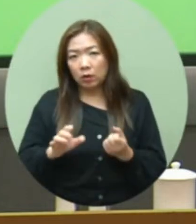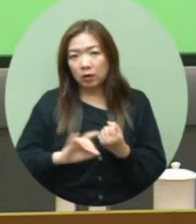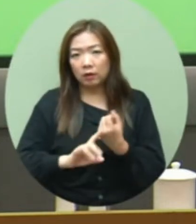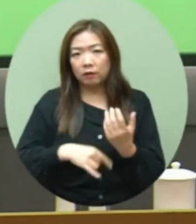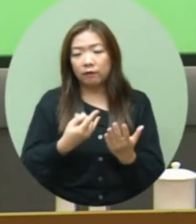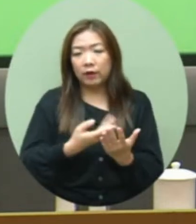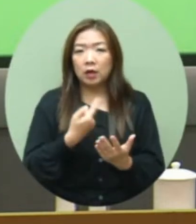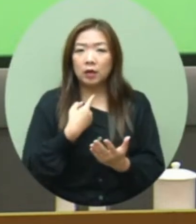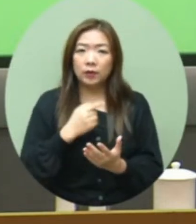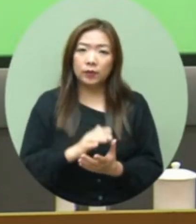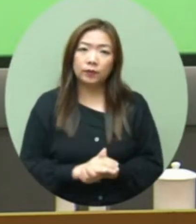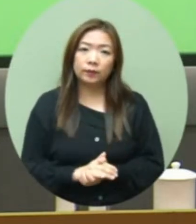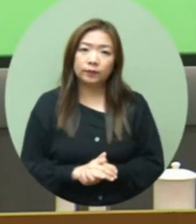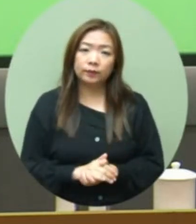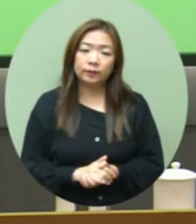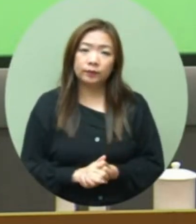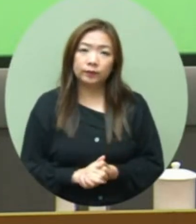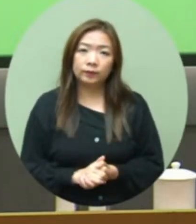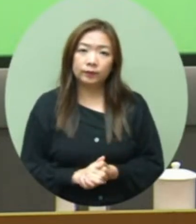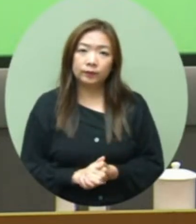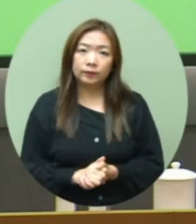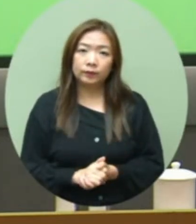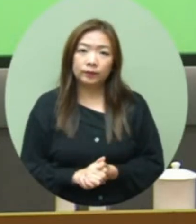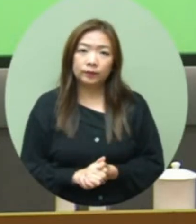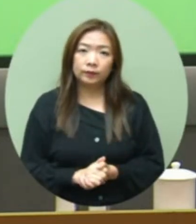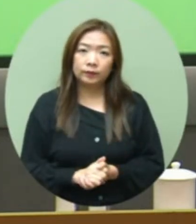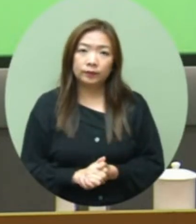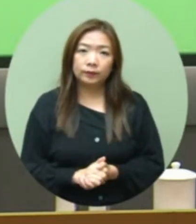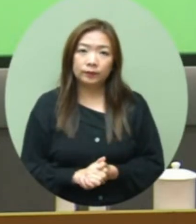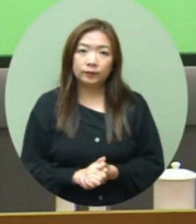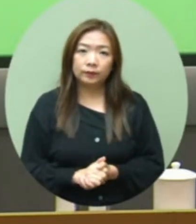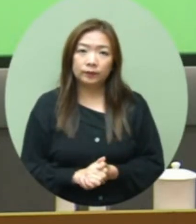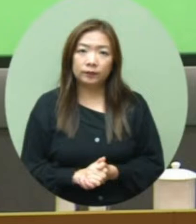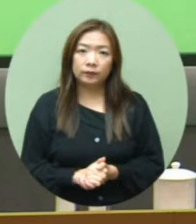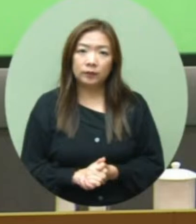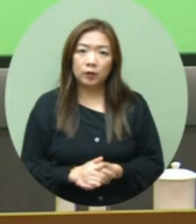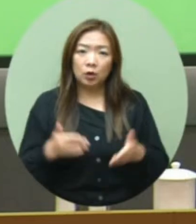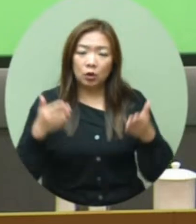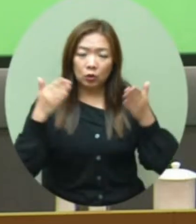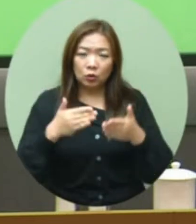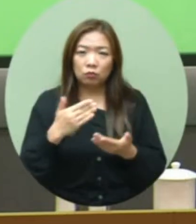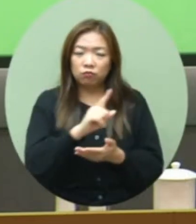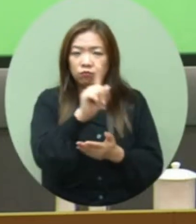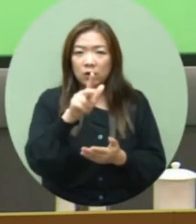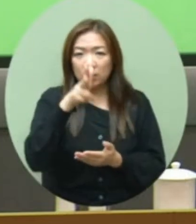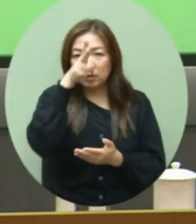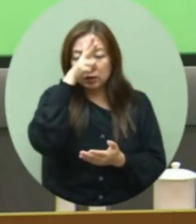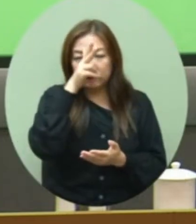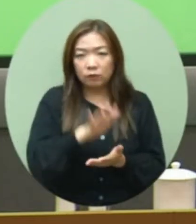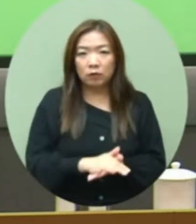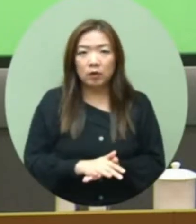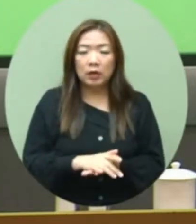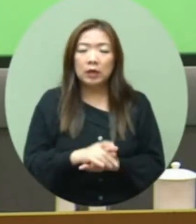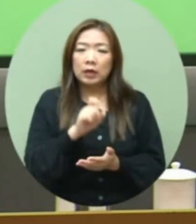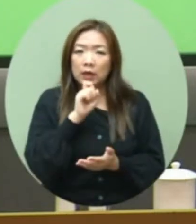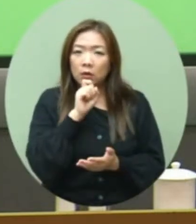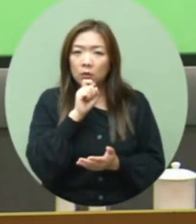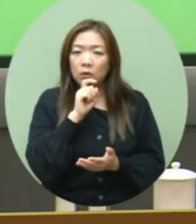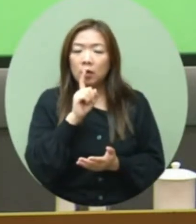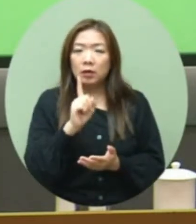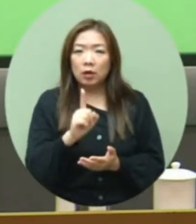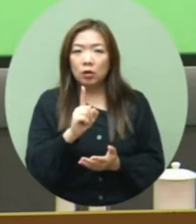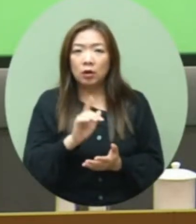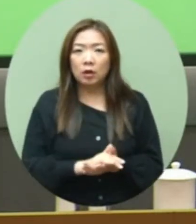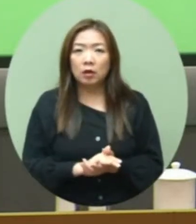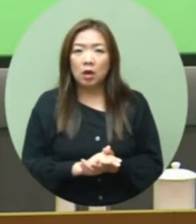thing for any government when there's a new law. They first all have to do some